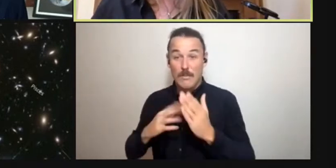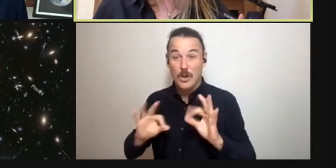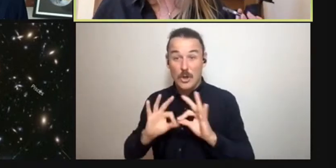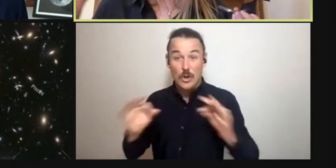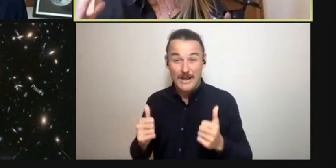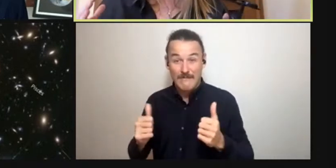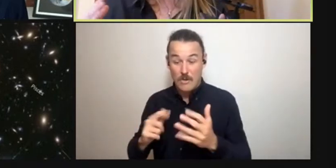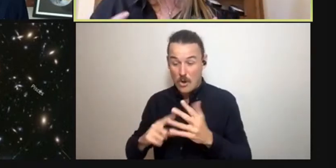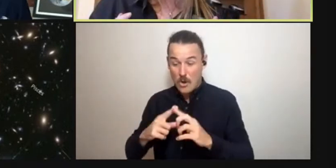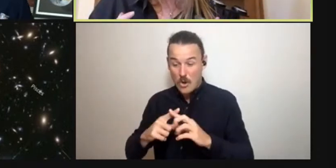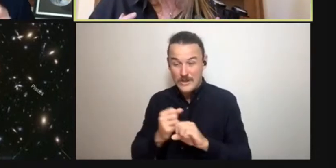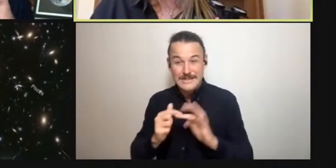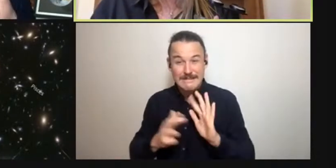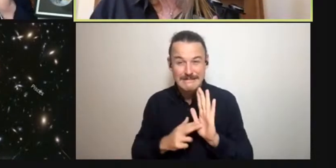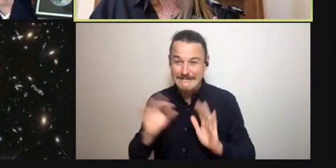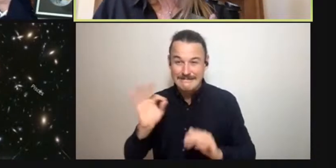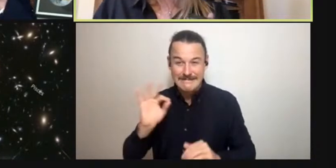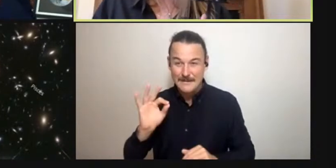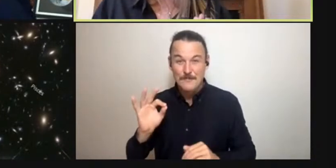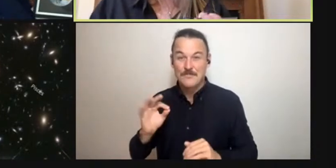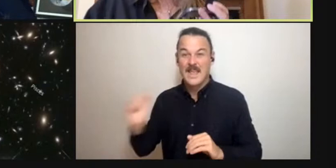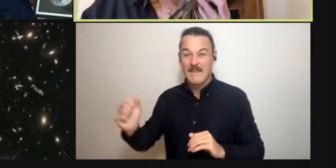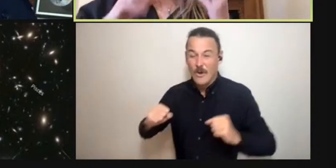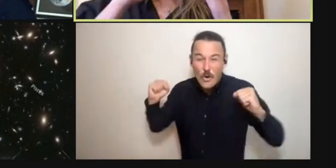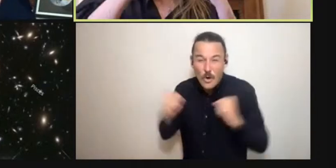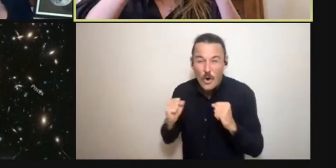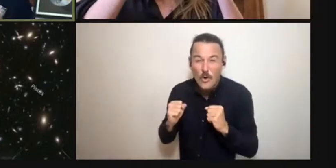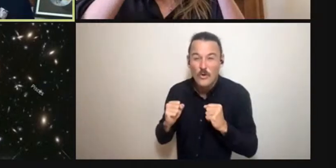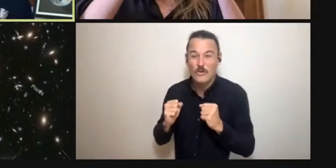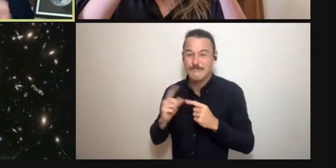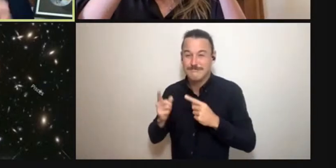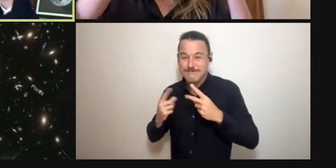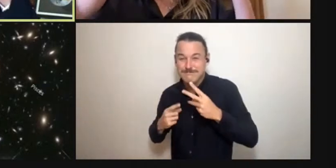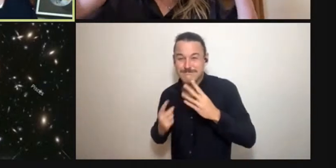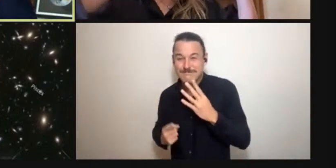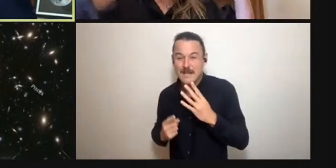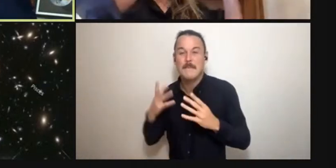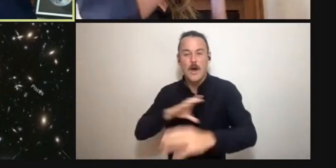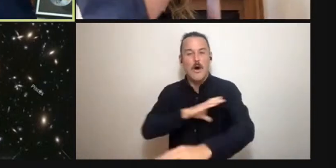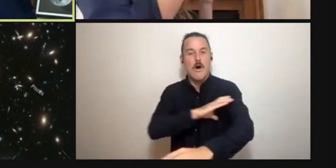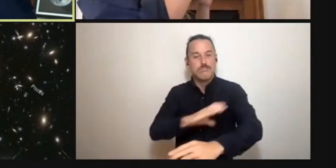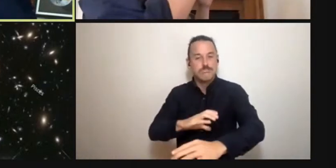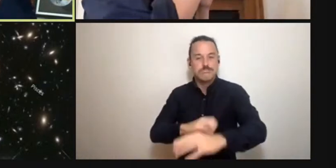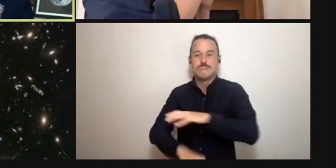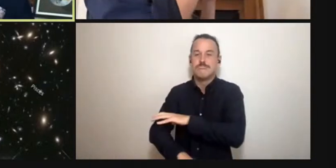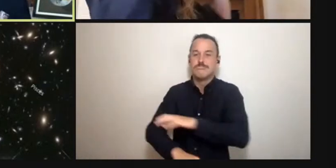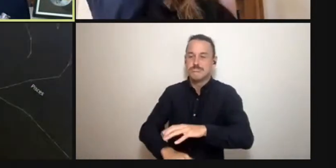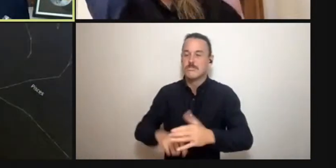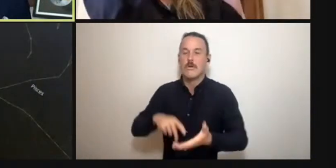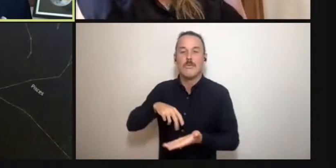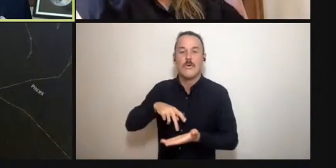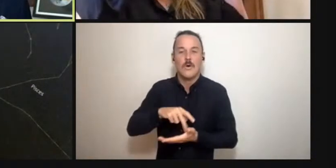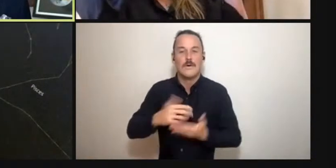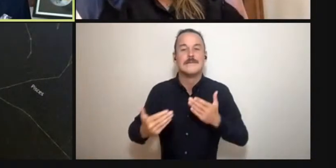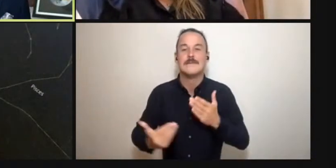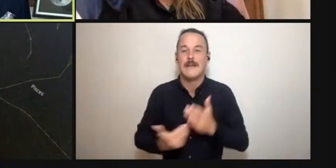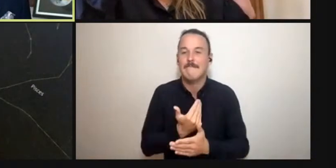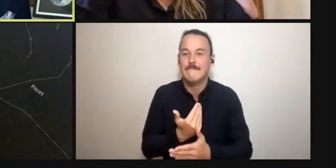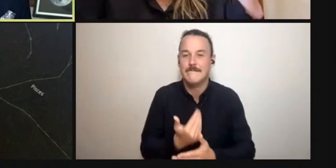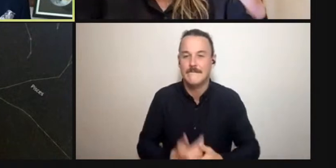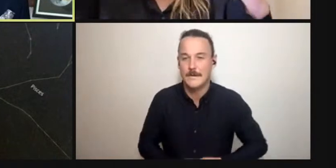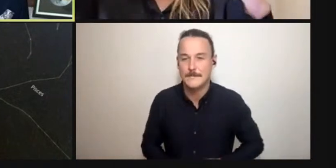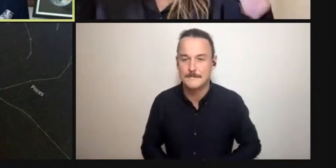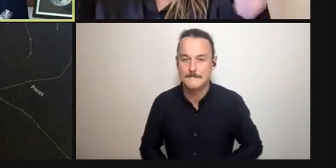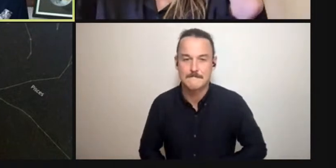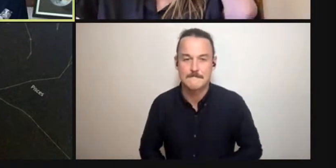protect us and to keep that stable temperature. All right. Now, we are going to do